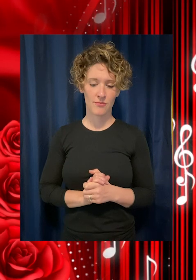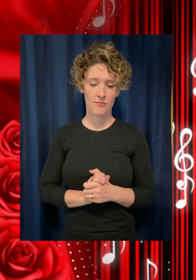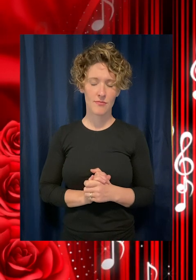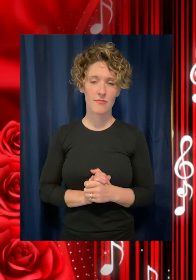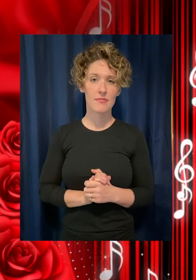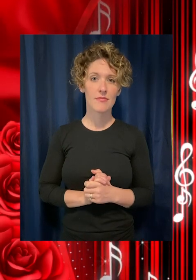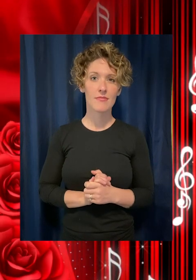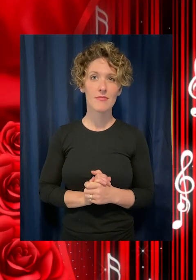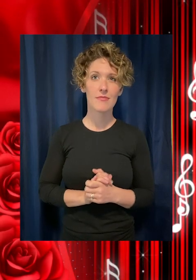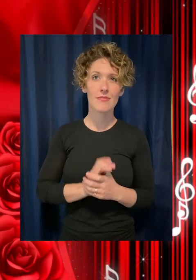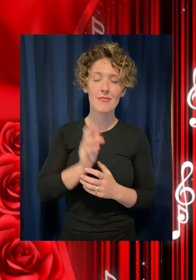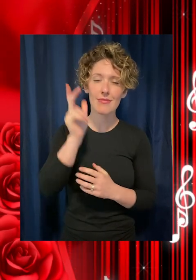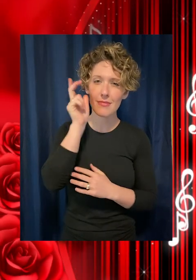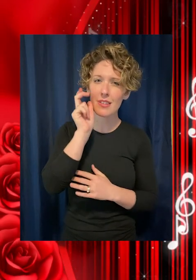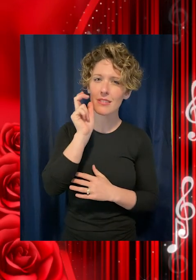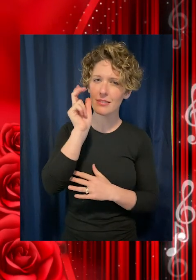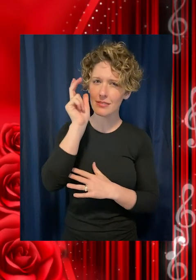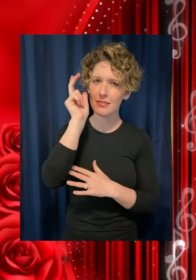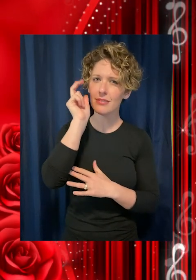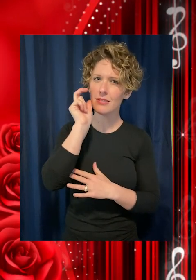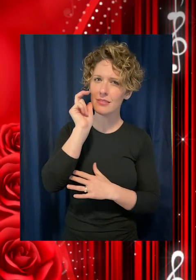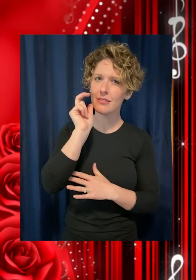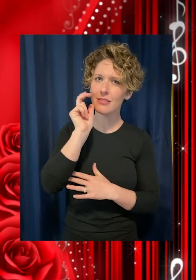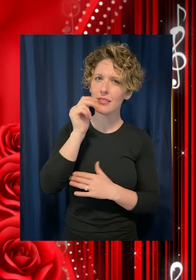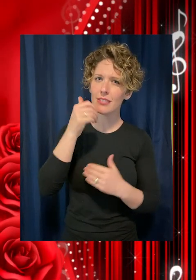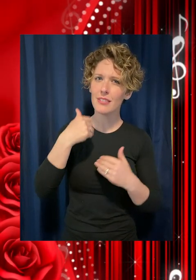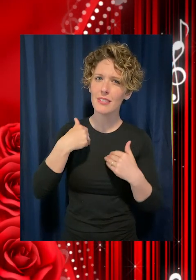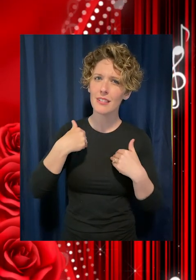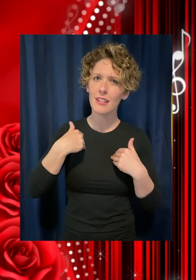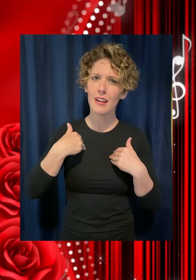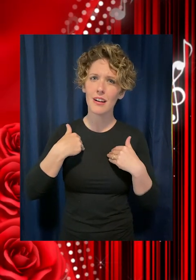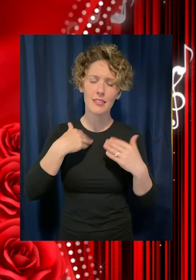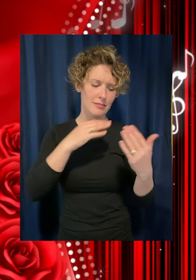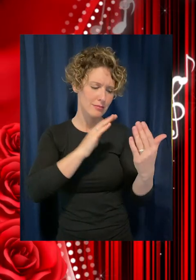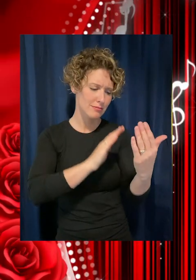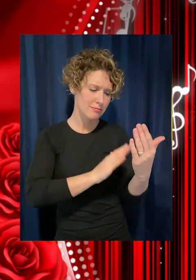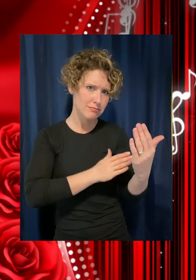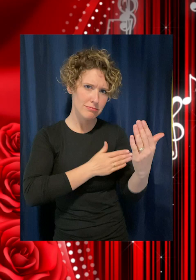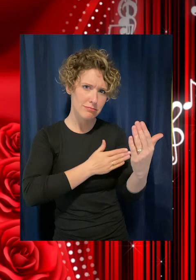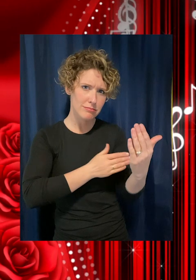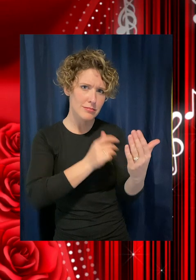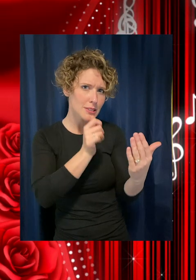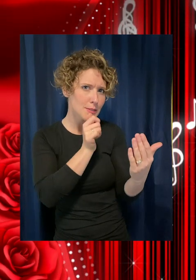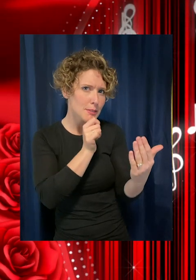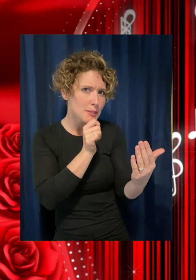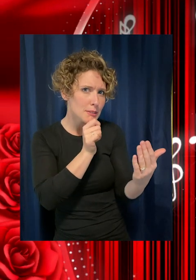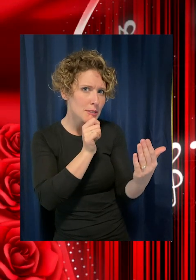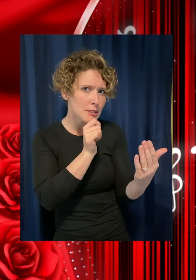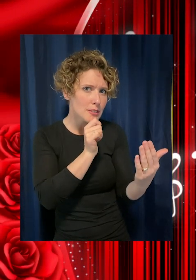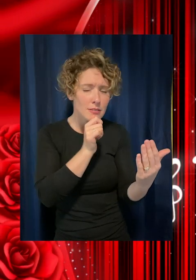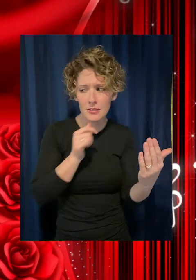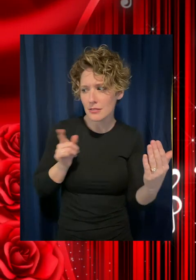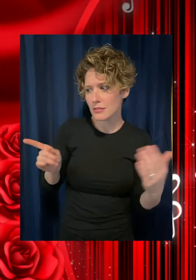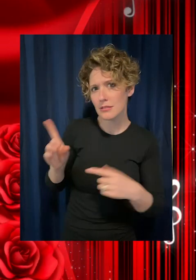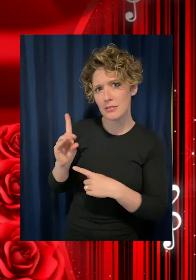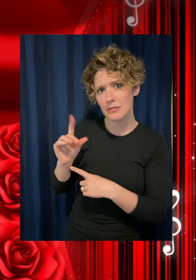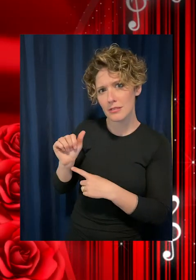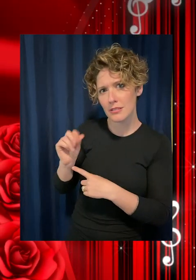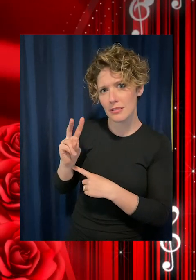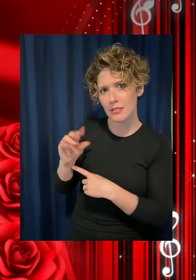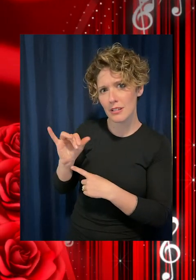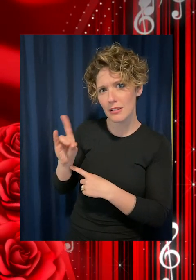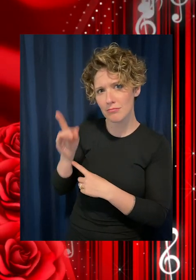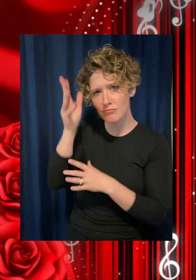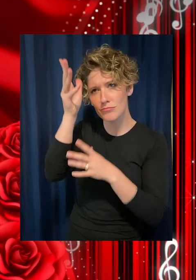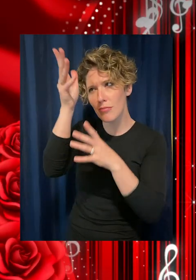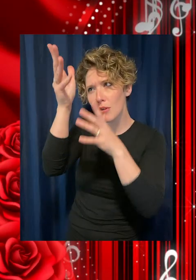I've heard there was a secret chord that David played and it pleased the Lord,